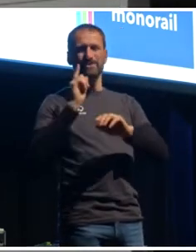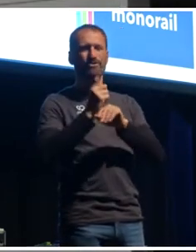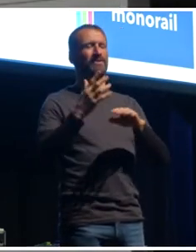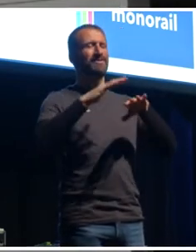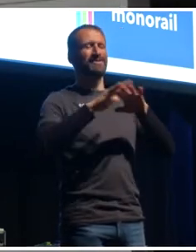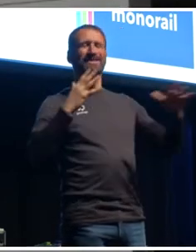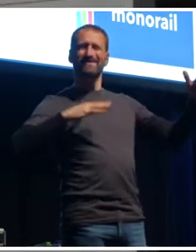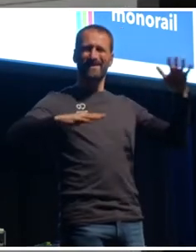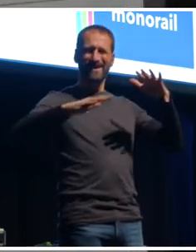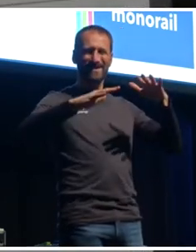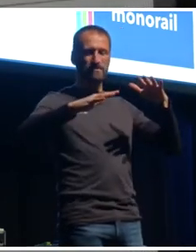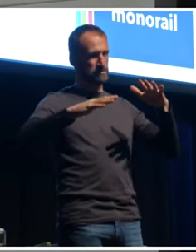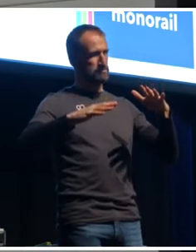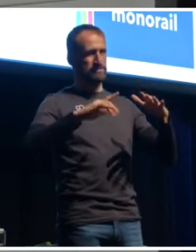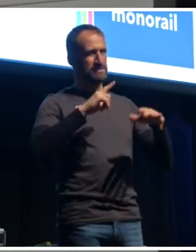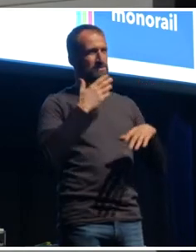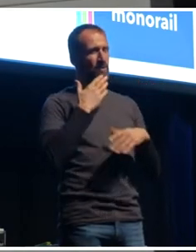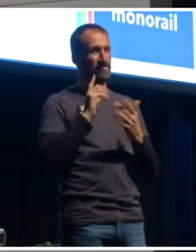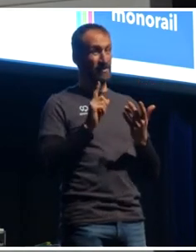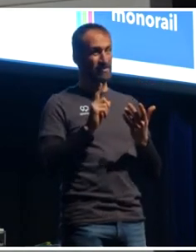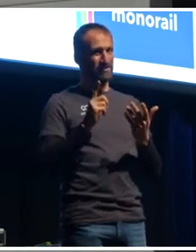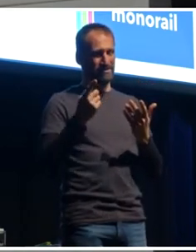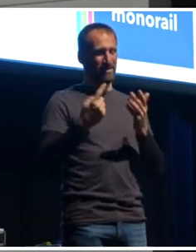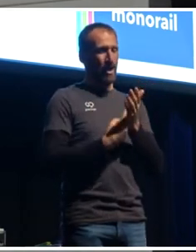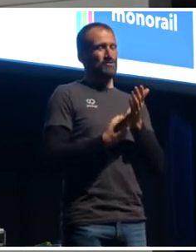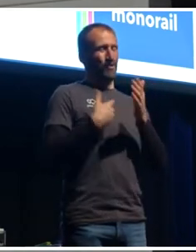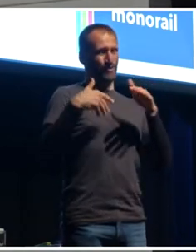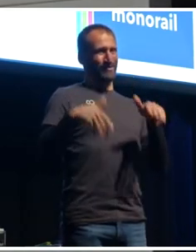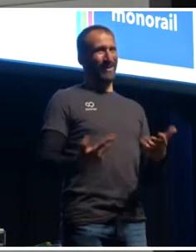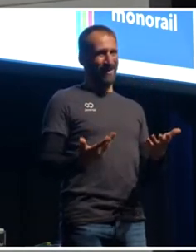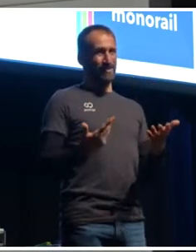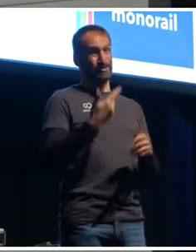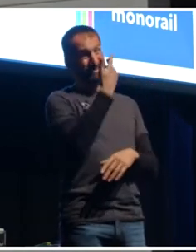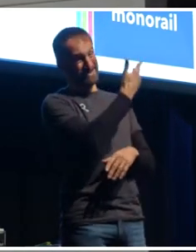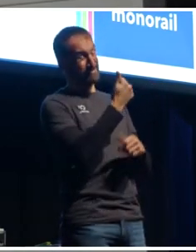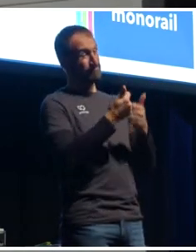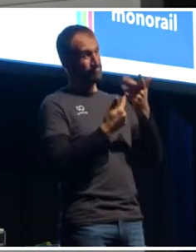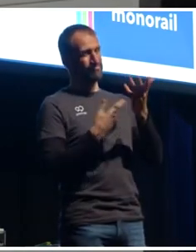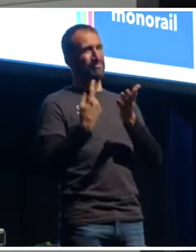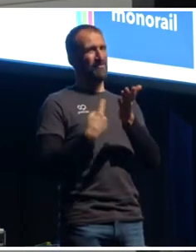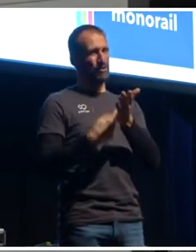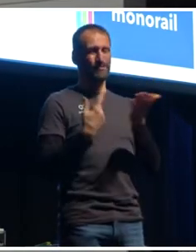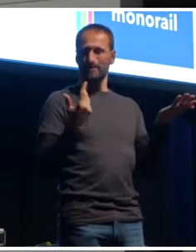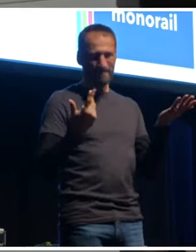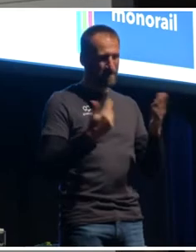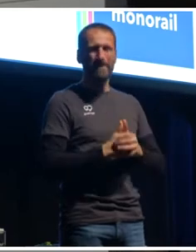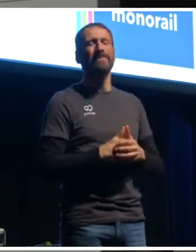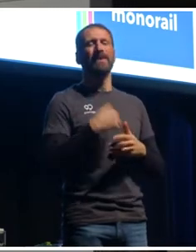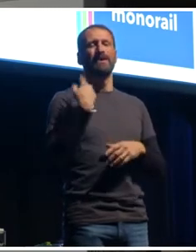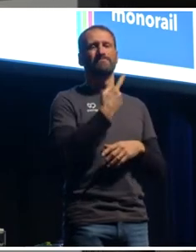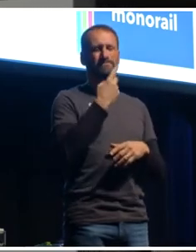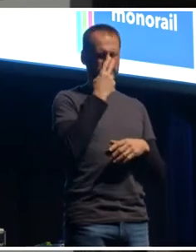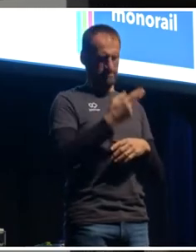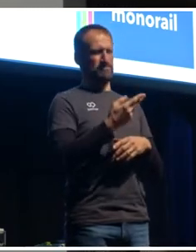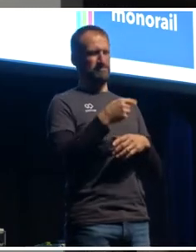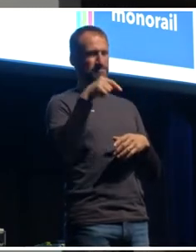medium, you're going to start to run into some challenges. And those are some of the challenges we saw. We saw that there's congestion in the network